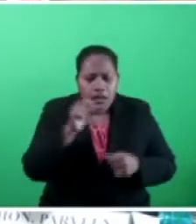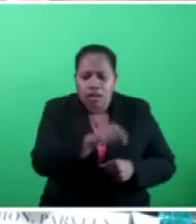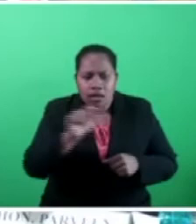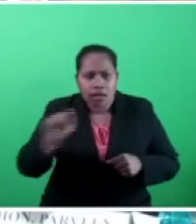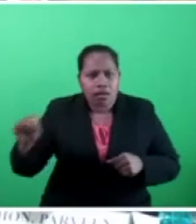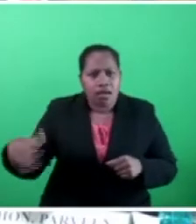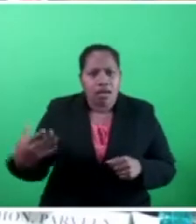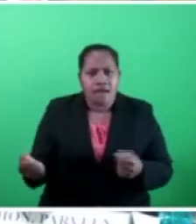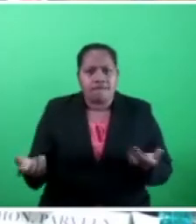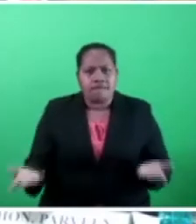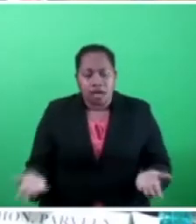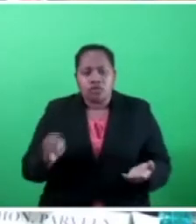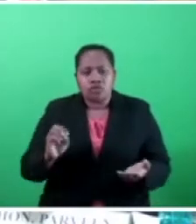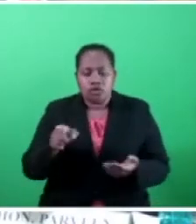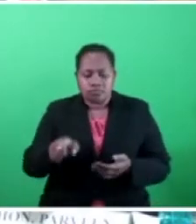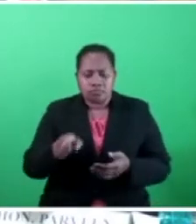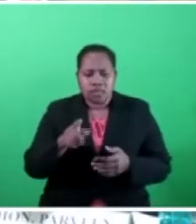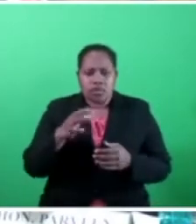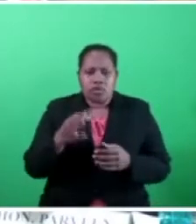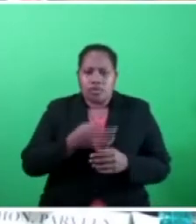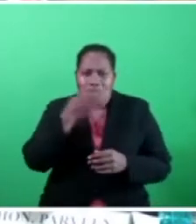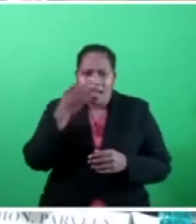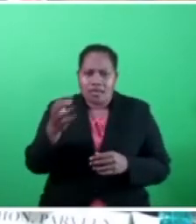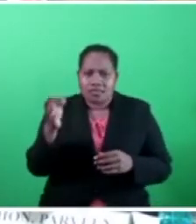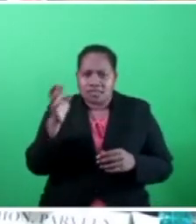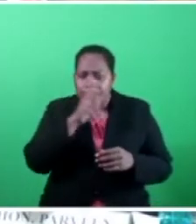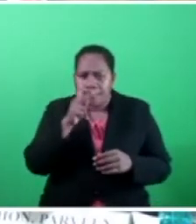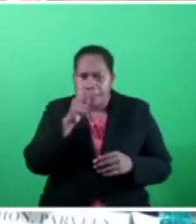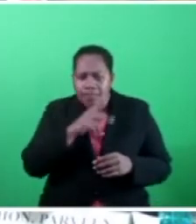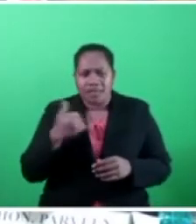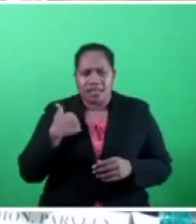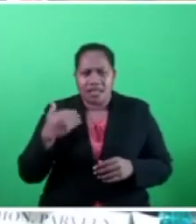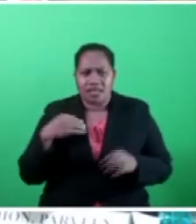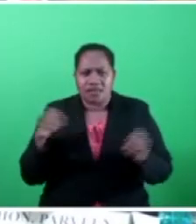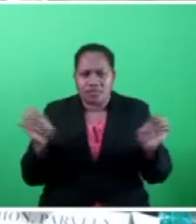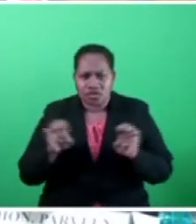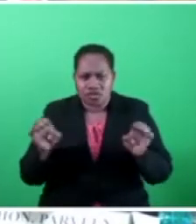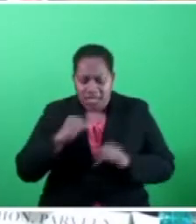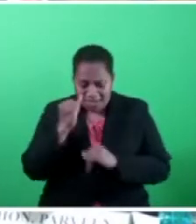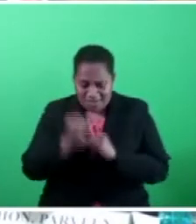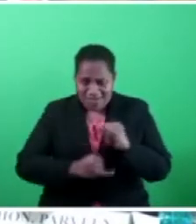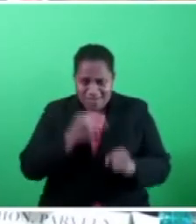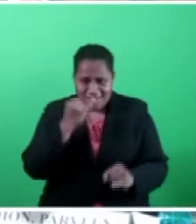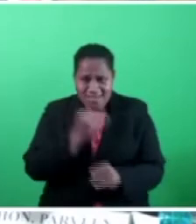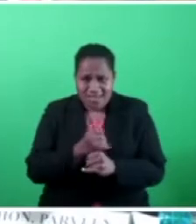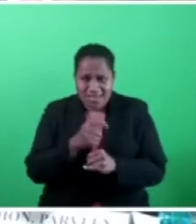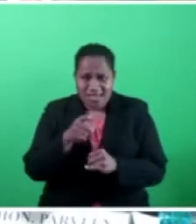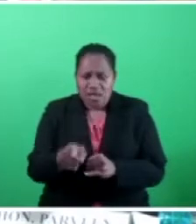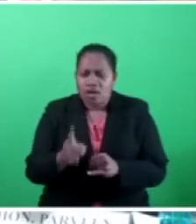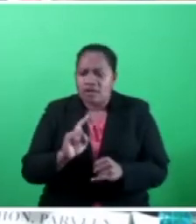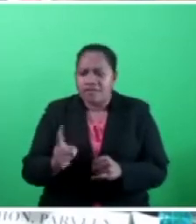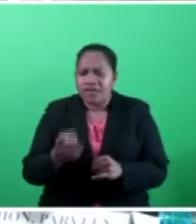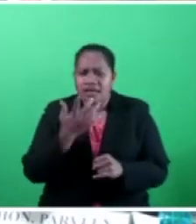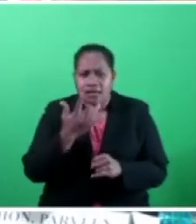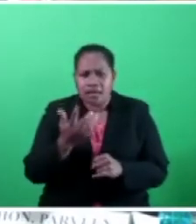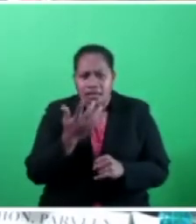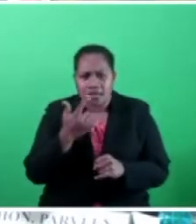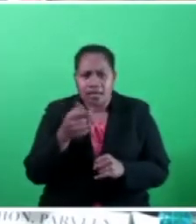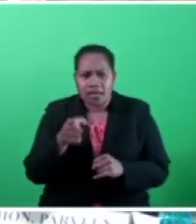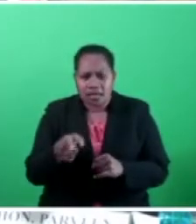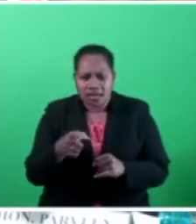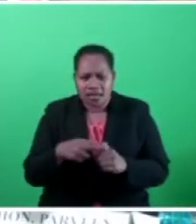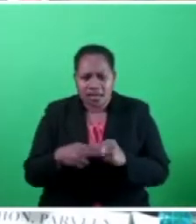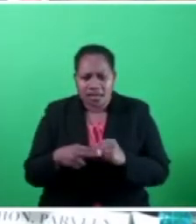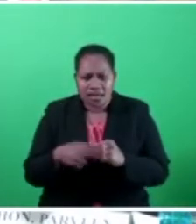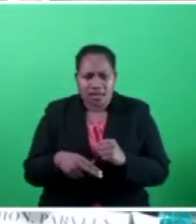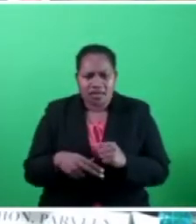emergency of international concern, or FAKE, on 30th of January 2020. Like any other new disease, these